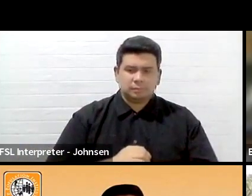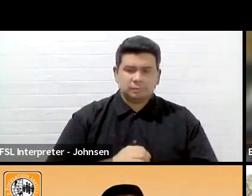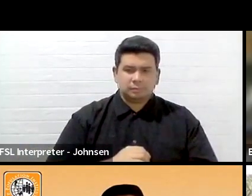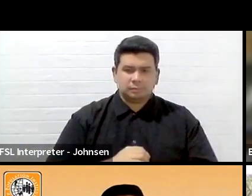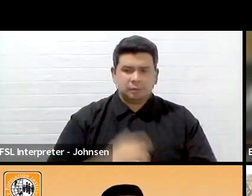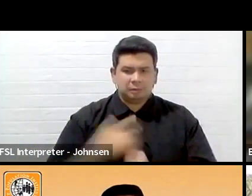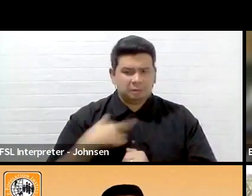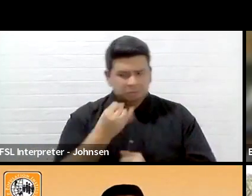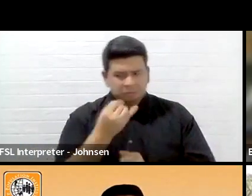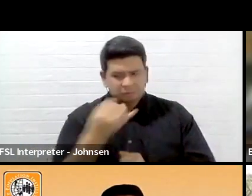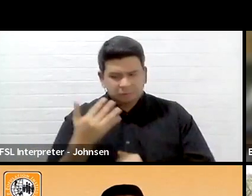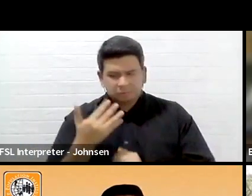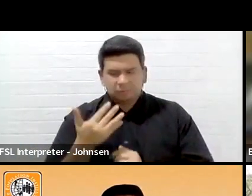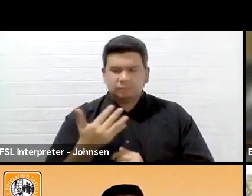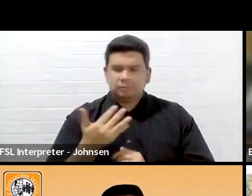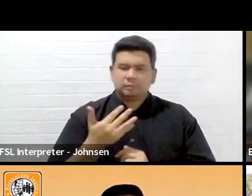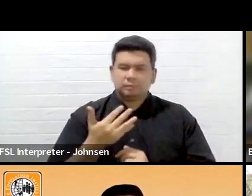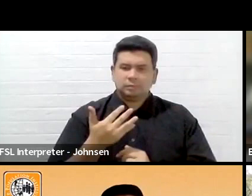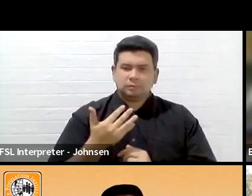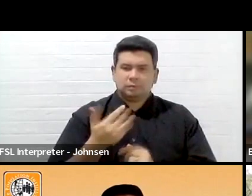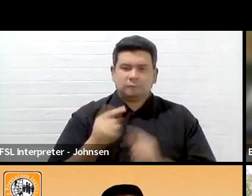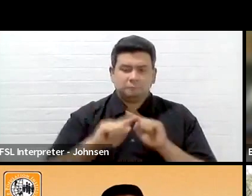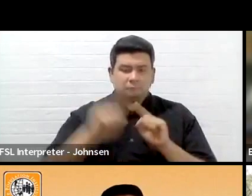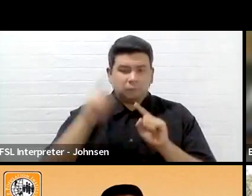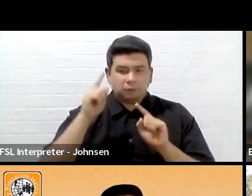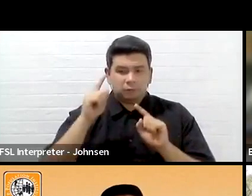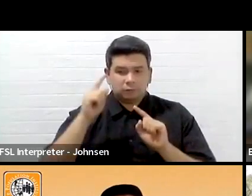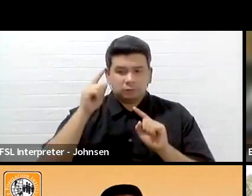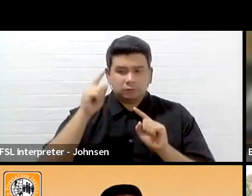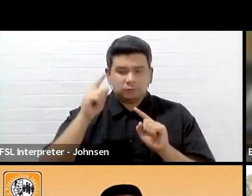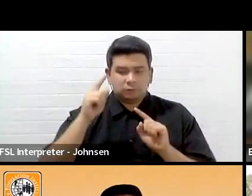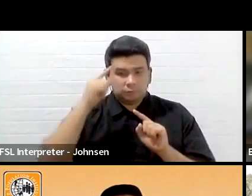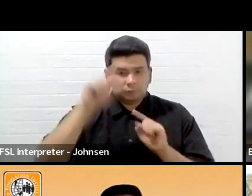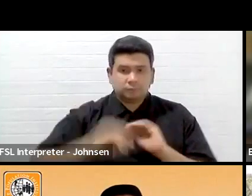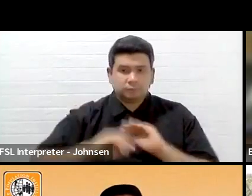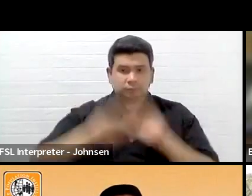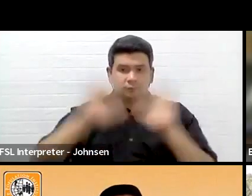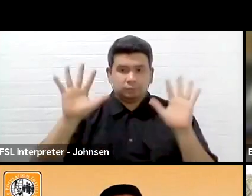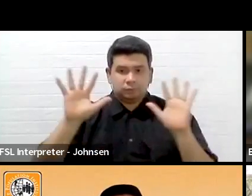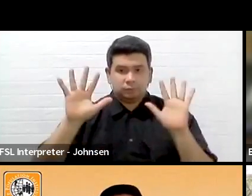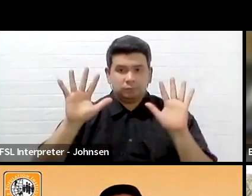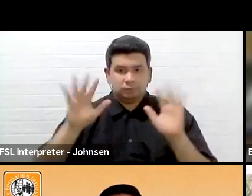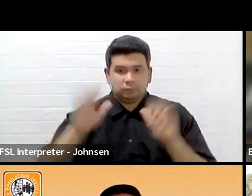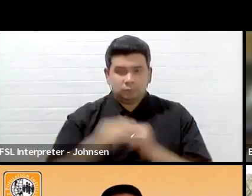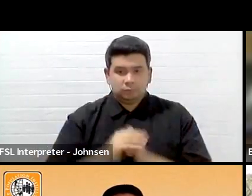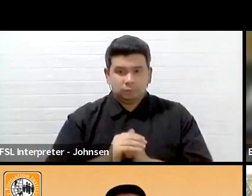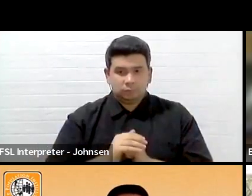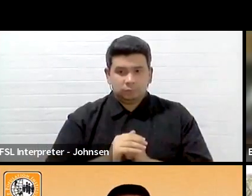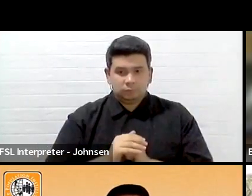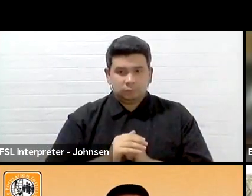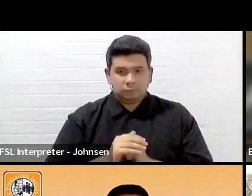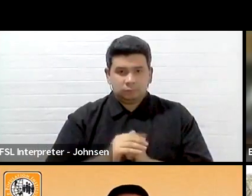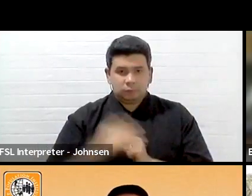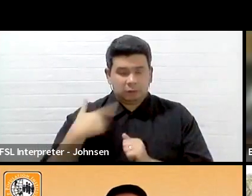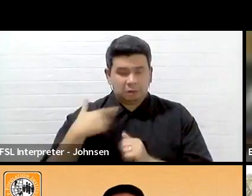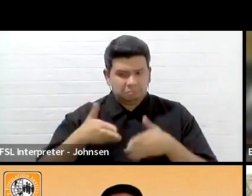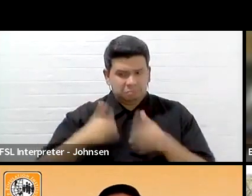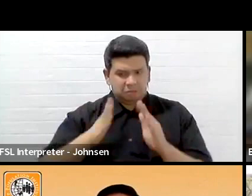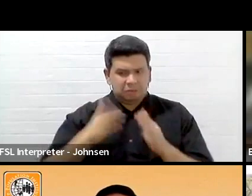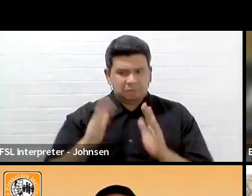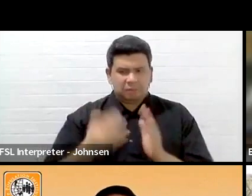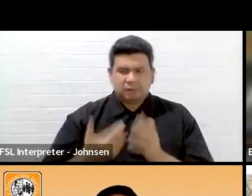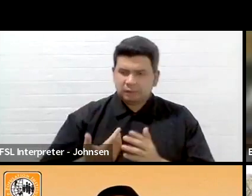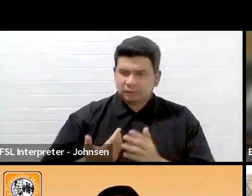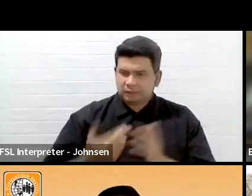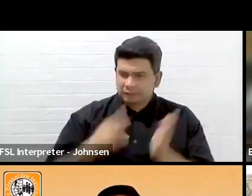So I think for the clarification of the processes that they do, they allow for late registration until March. Okay, so